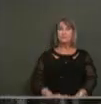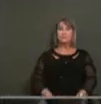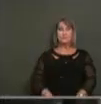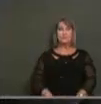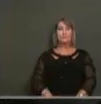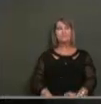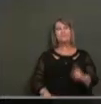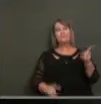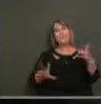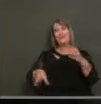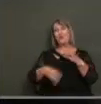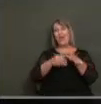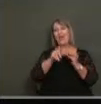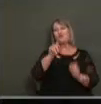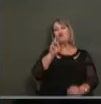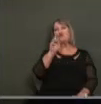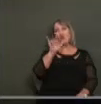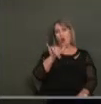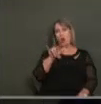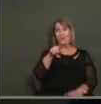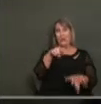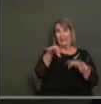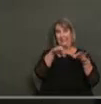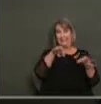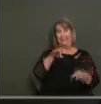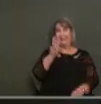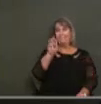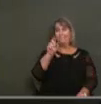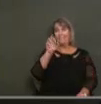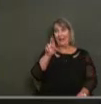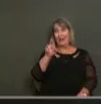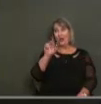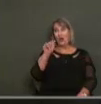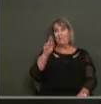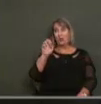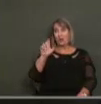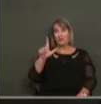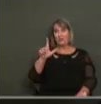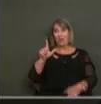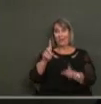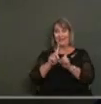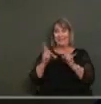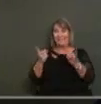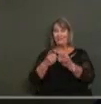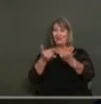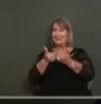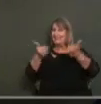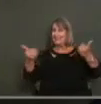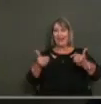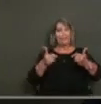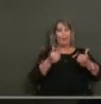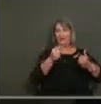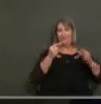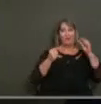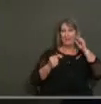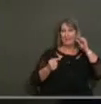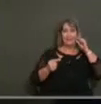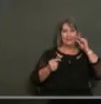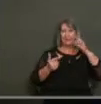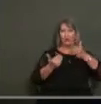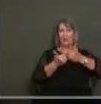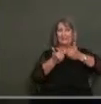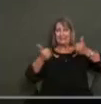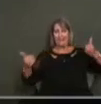And just to add to what Troy mentioned, so the Bexar Appraisal District is a separate entity from the city, so that is not under our